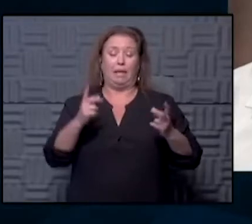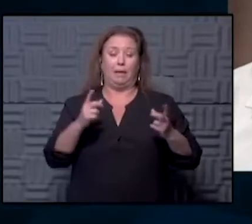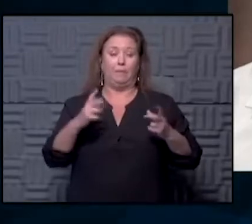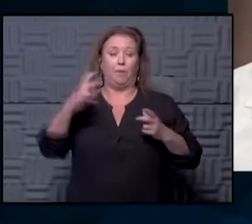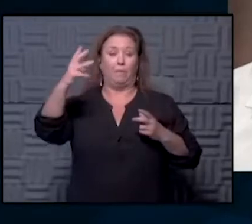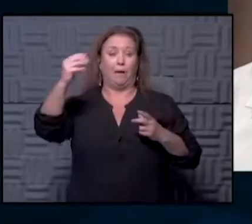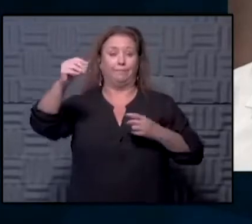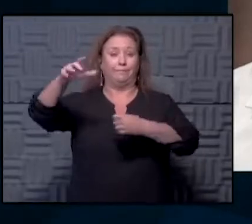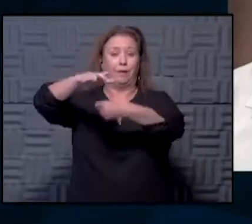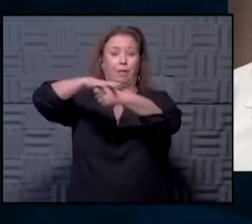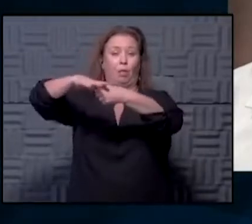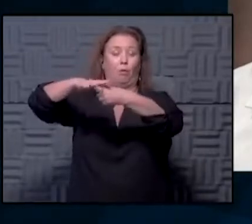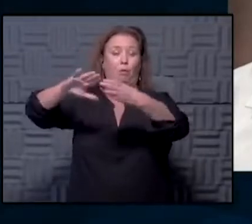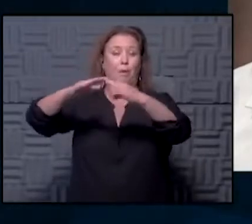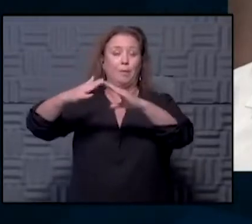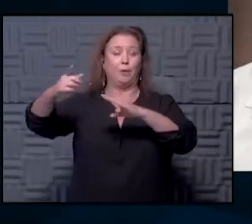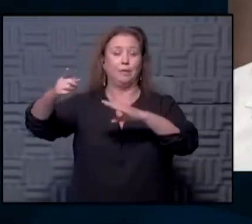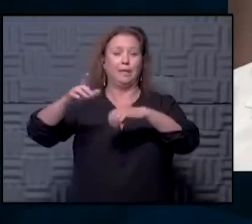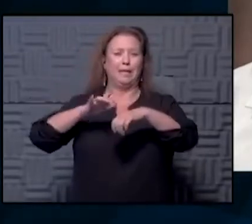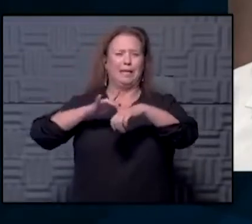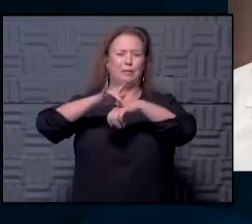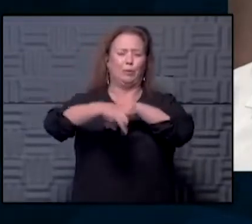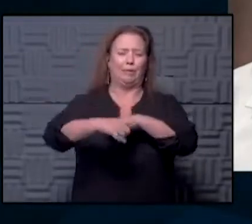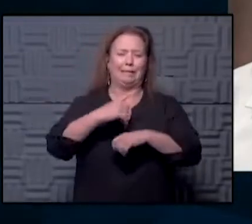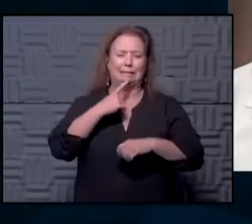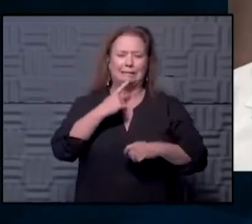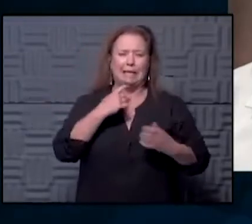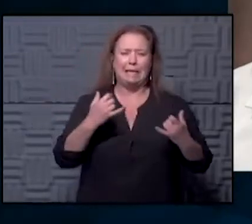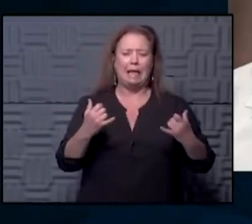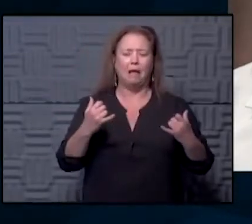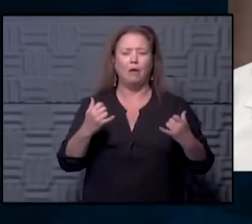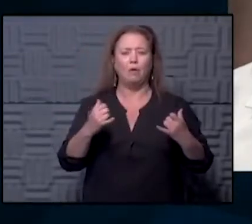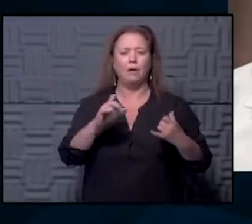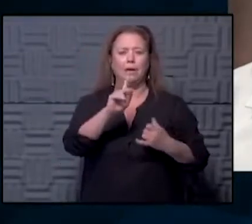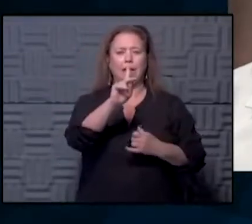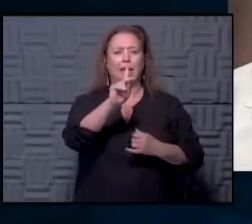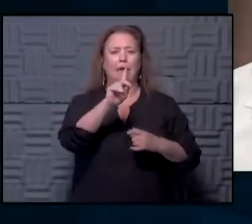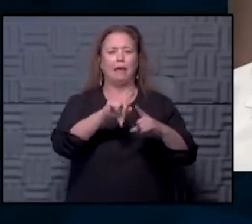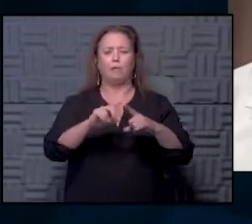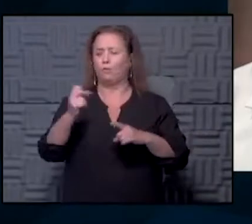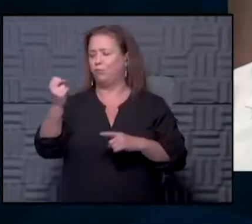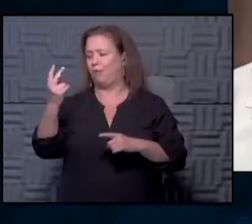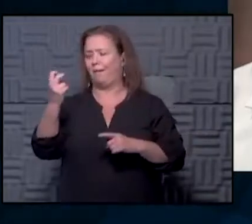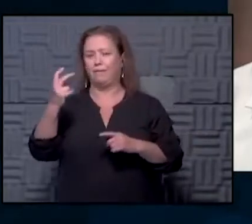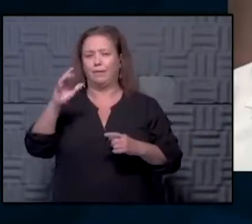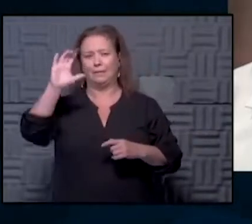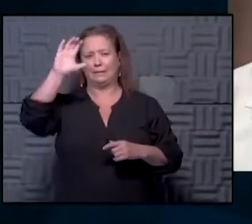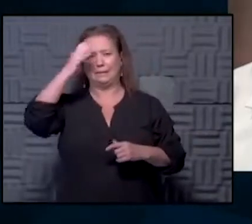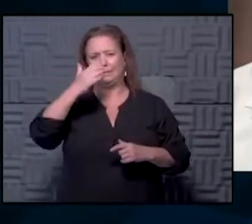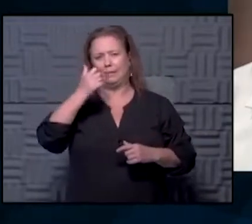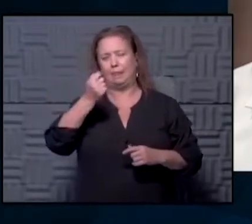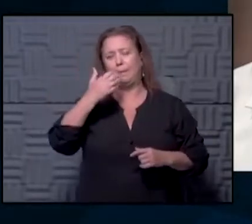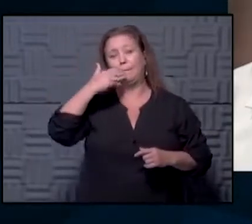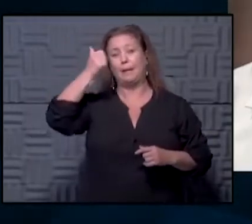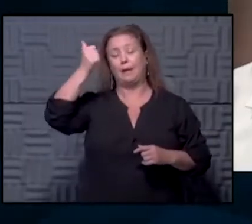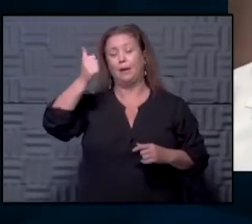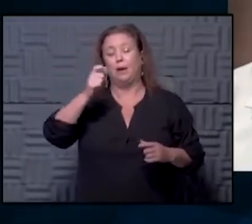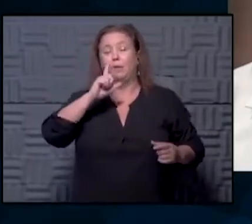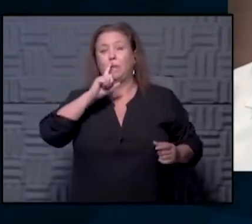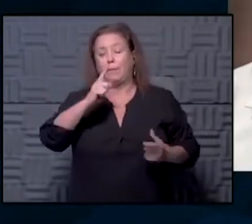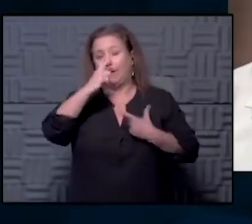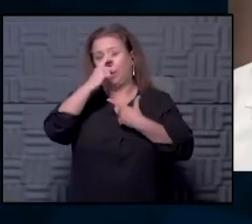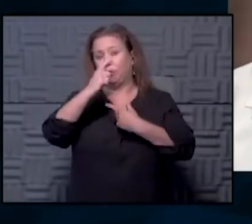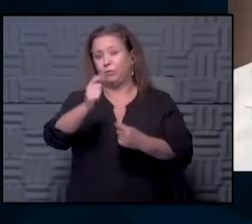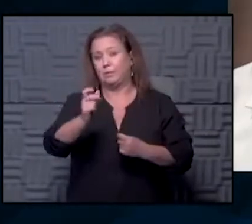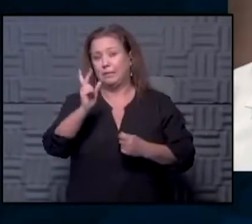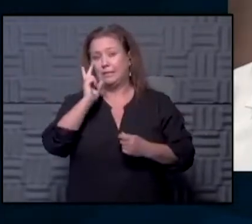their local communities. It's a little too early to call on the K through 12 side, but it appears to be a little bit better. I'll be really interested